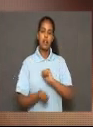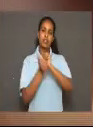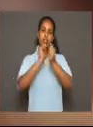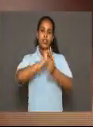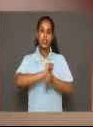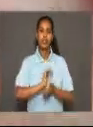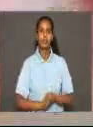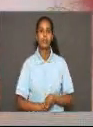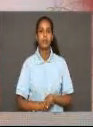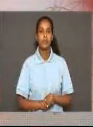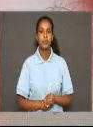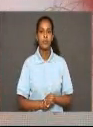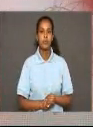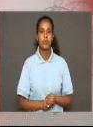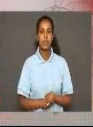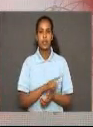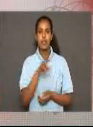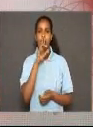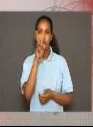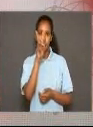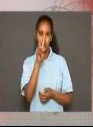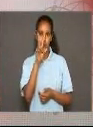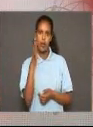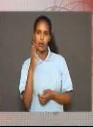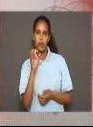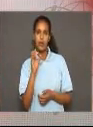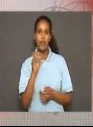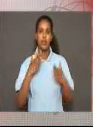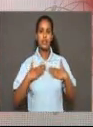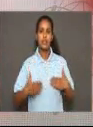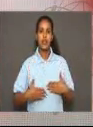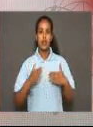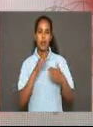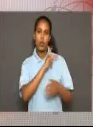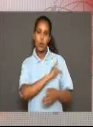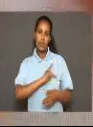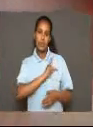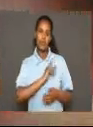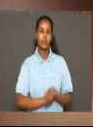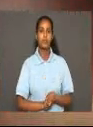change. There are two types of physical properties: